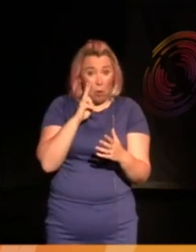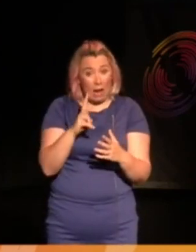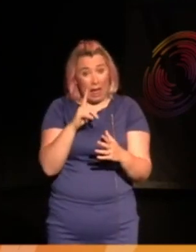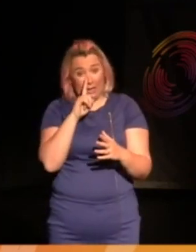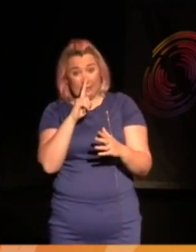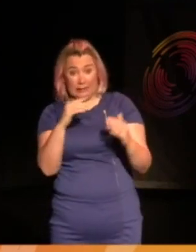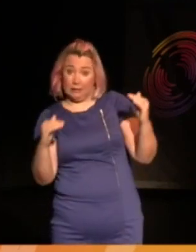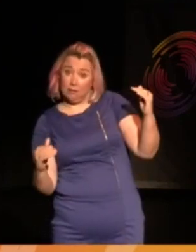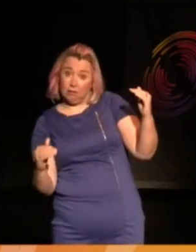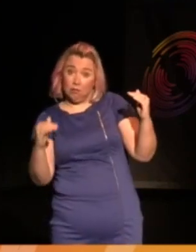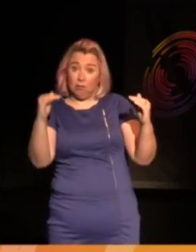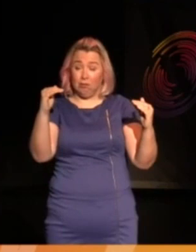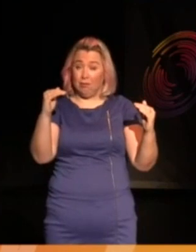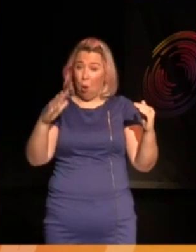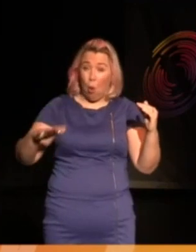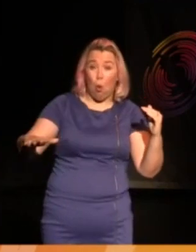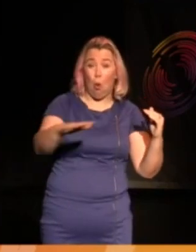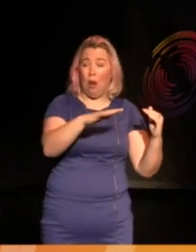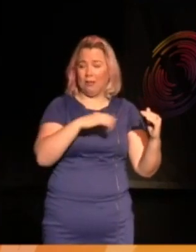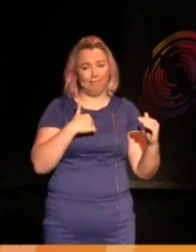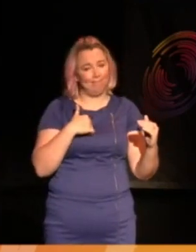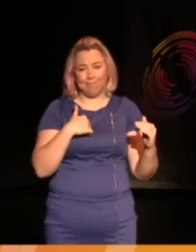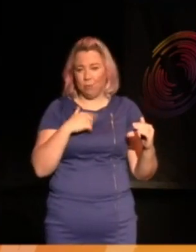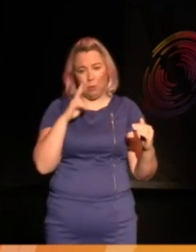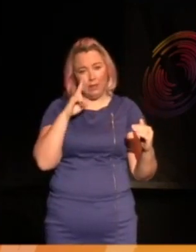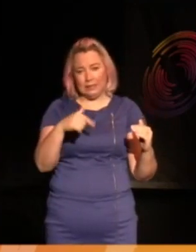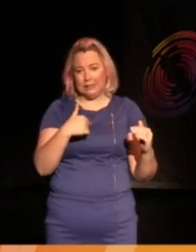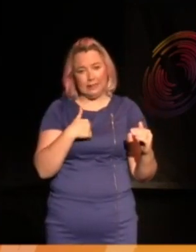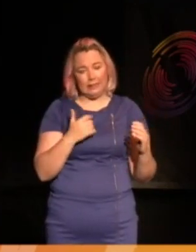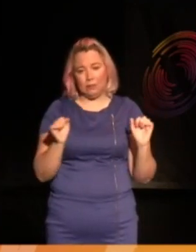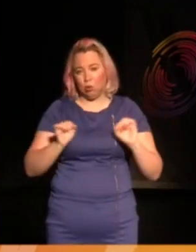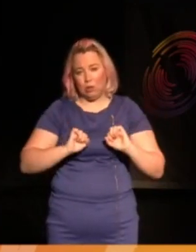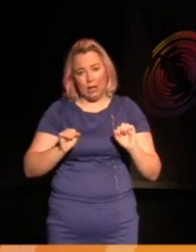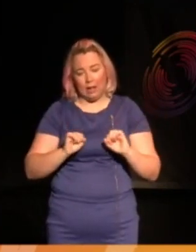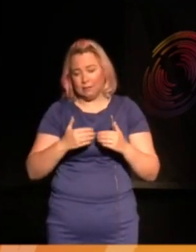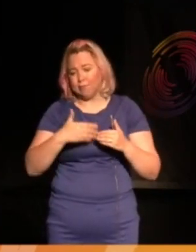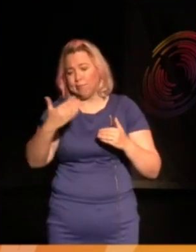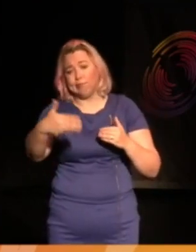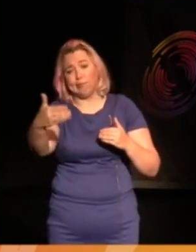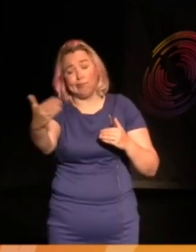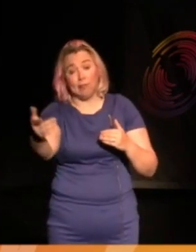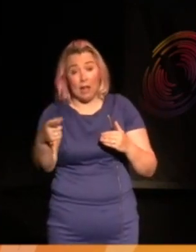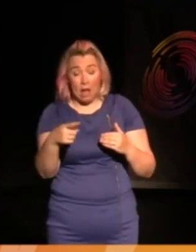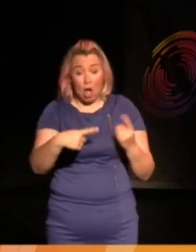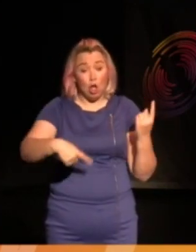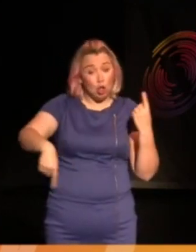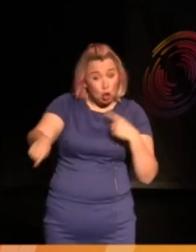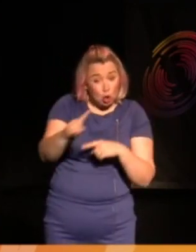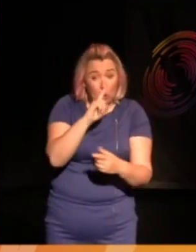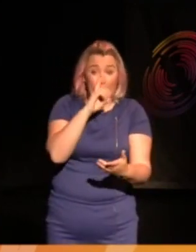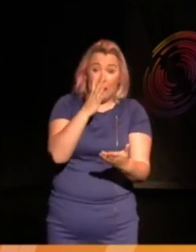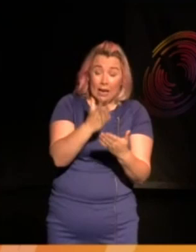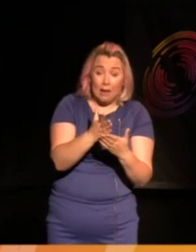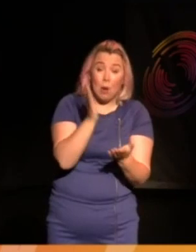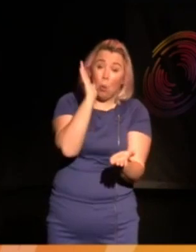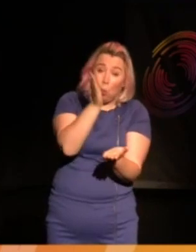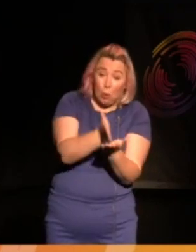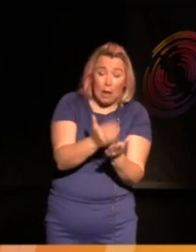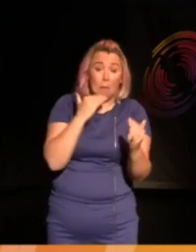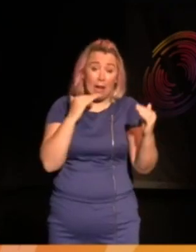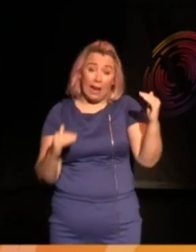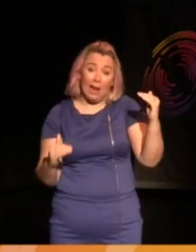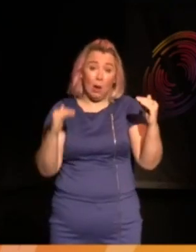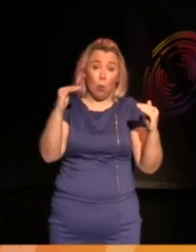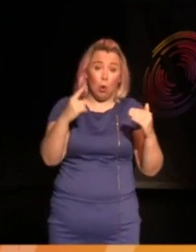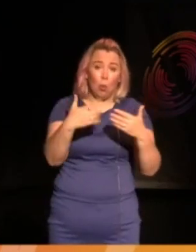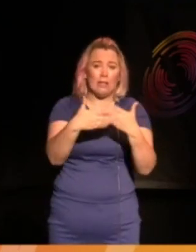I ask women of all kinds, do you believe that we will be equal one day? And you know, lots of